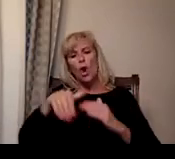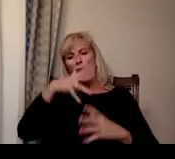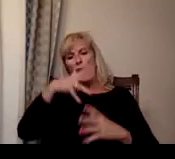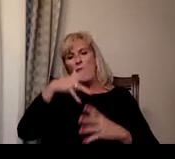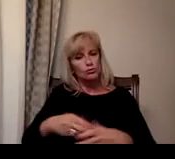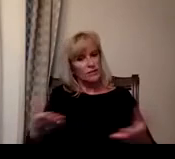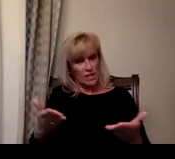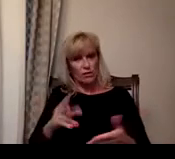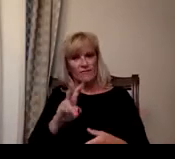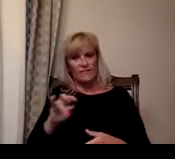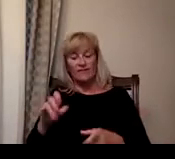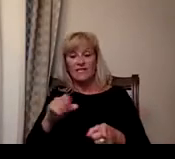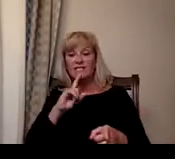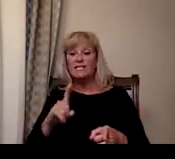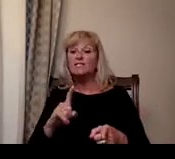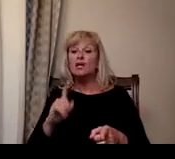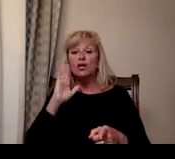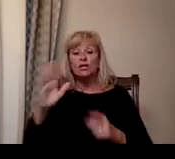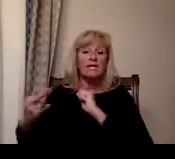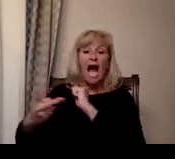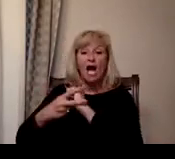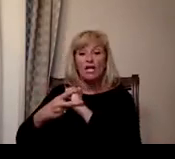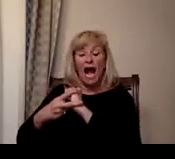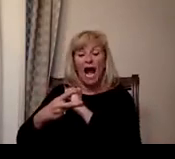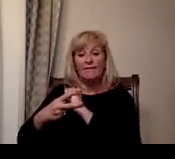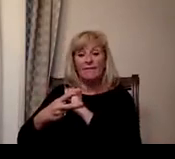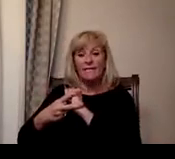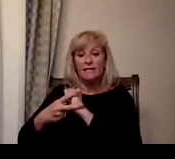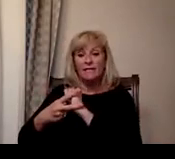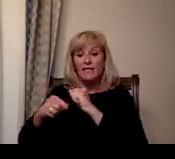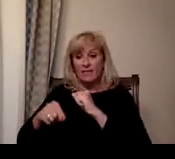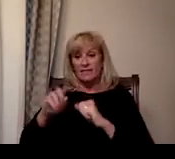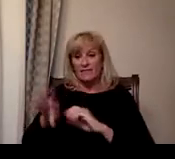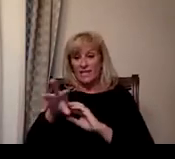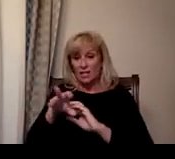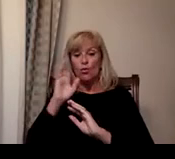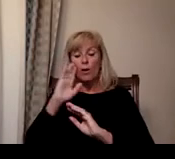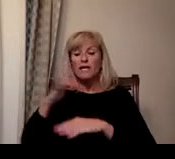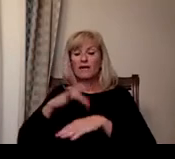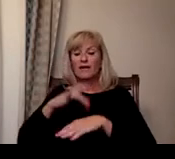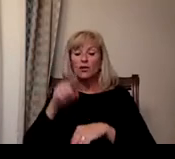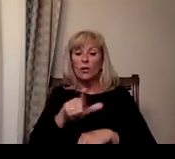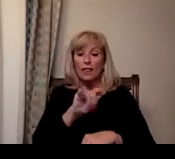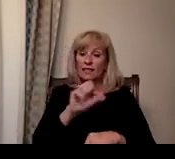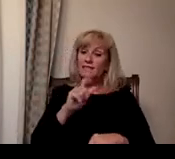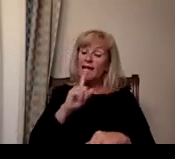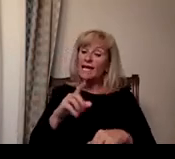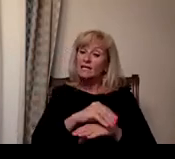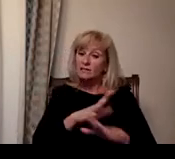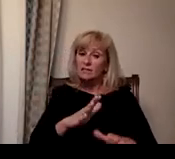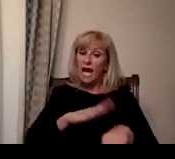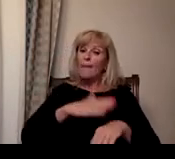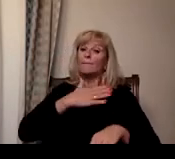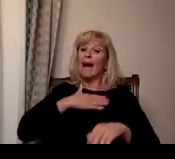ViV. So this will be archived and we'll be able to make this available to you. But anyway, Lisa is a consultant on